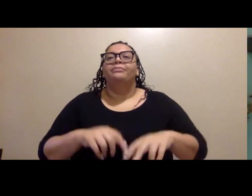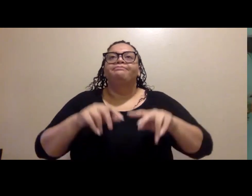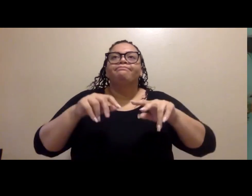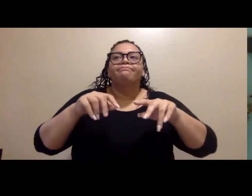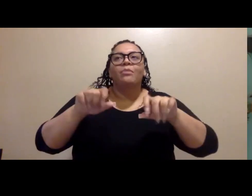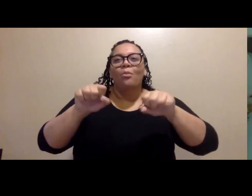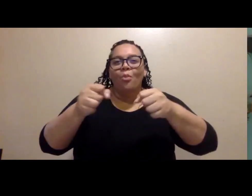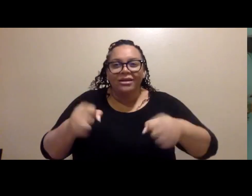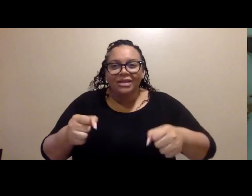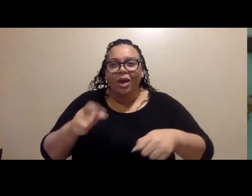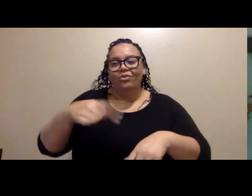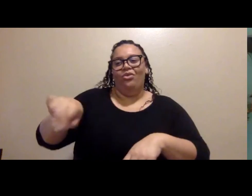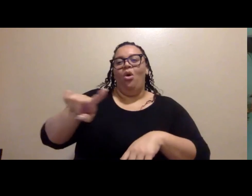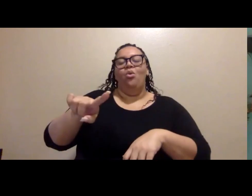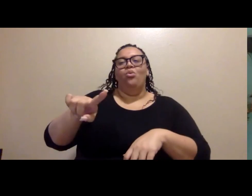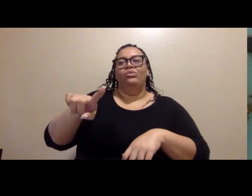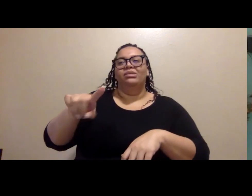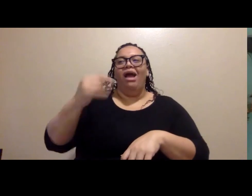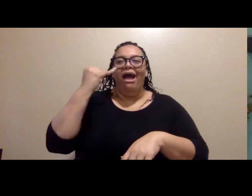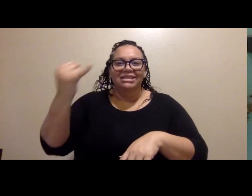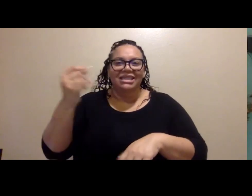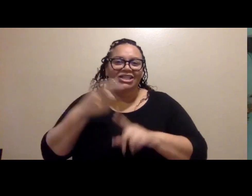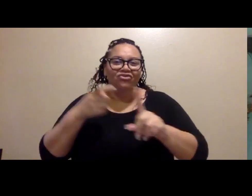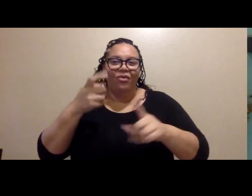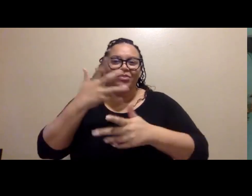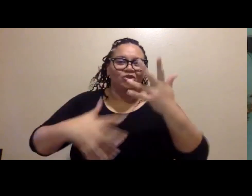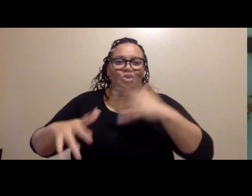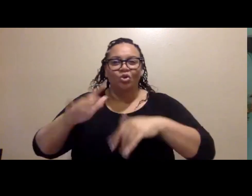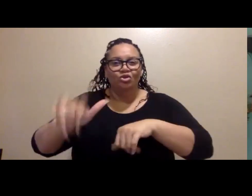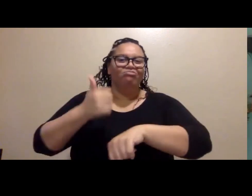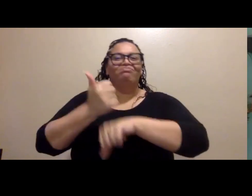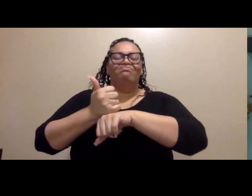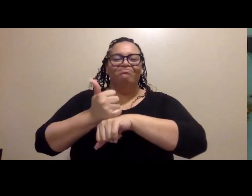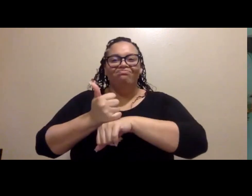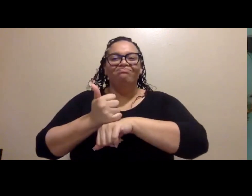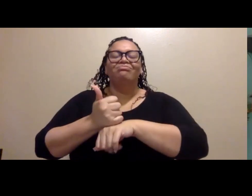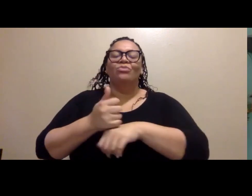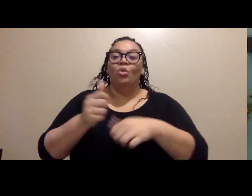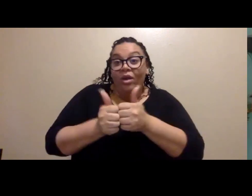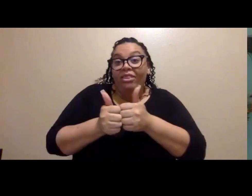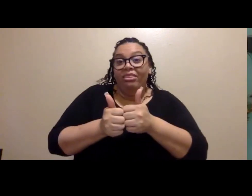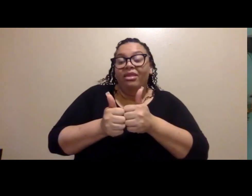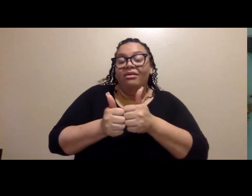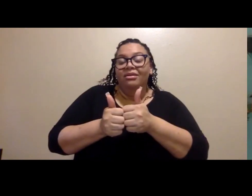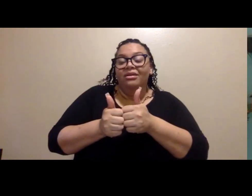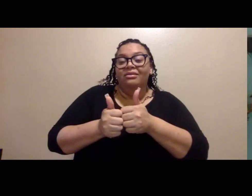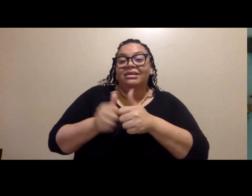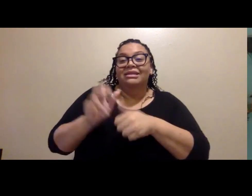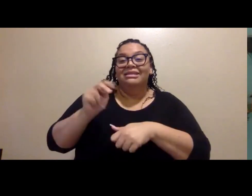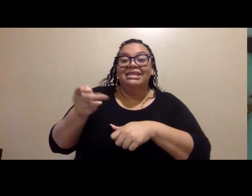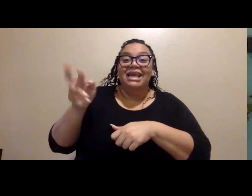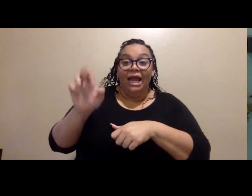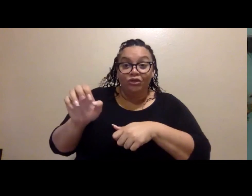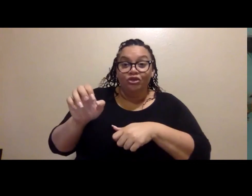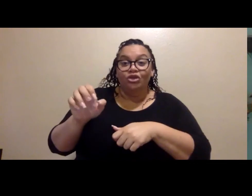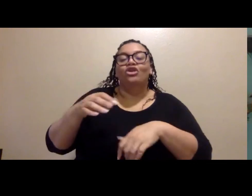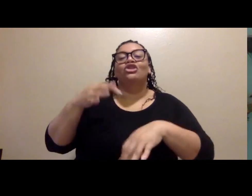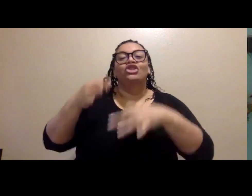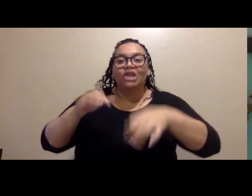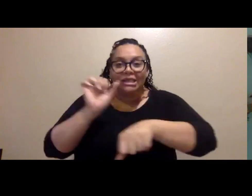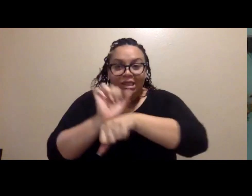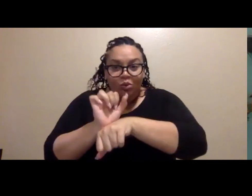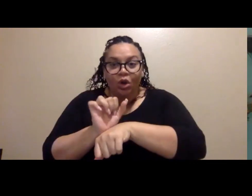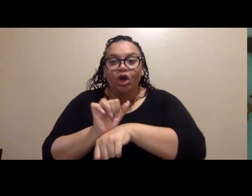centering trauma-informed practices in justice work, and a reparations model that resources wellness